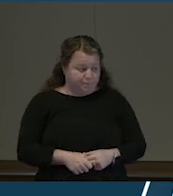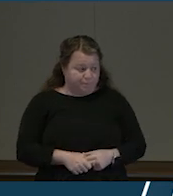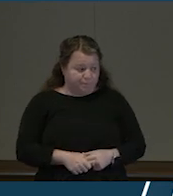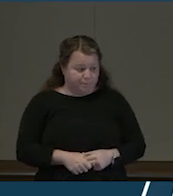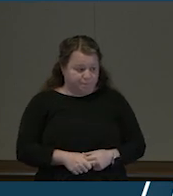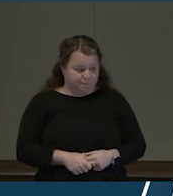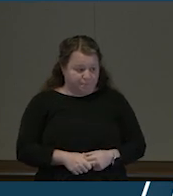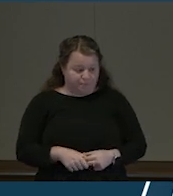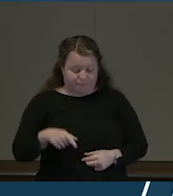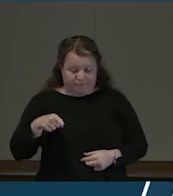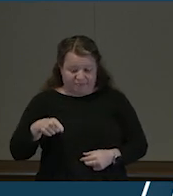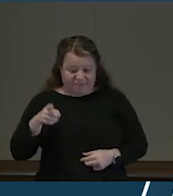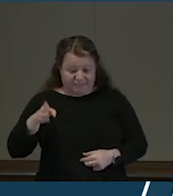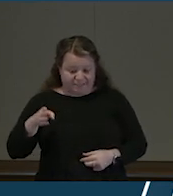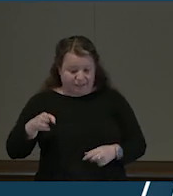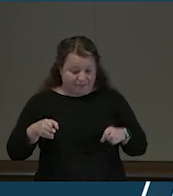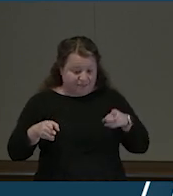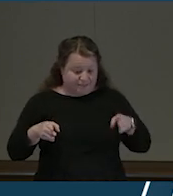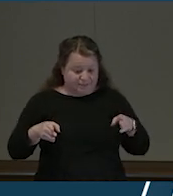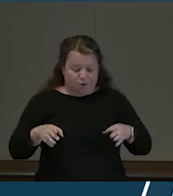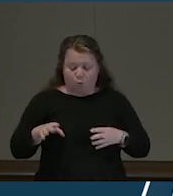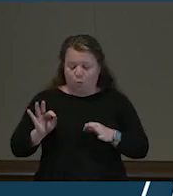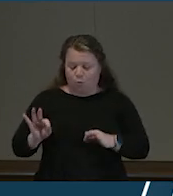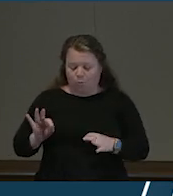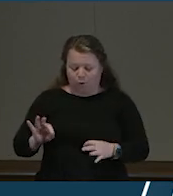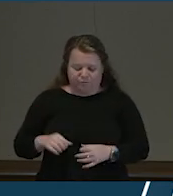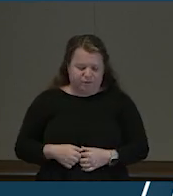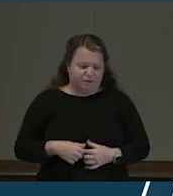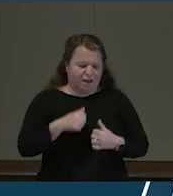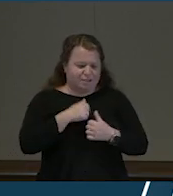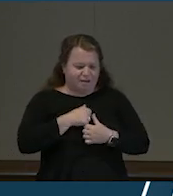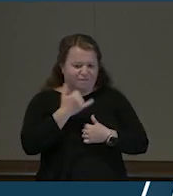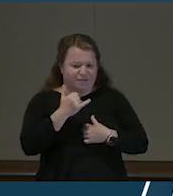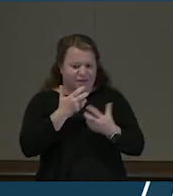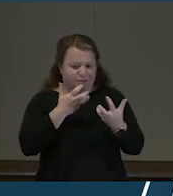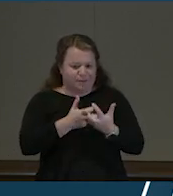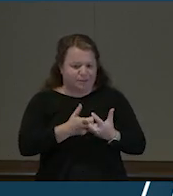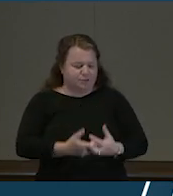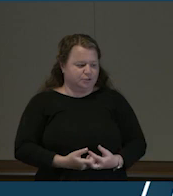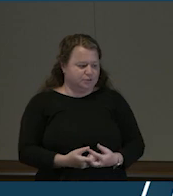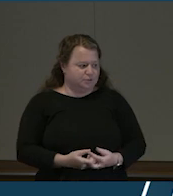And on this side. and the other side. Perfect. Ooh, and I love how the yellow matches.